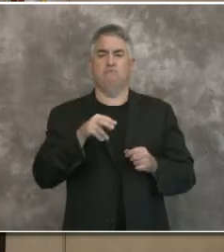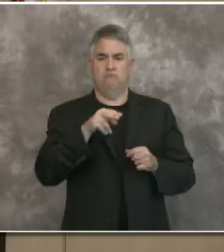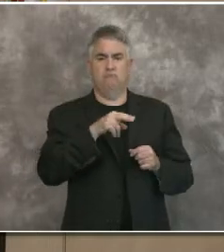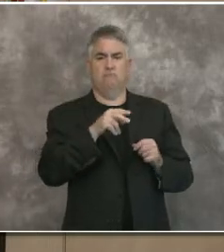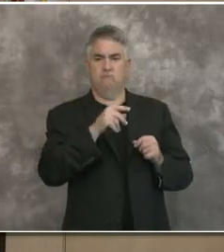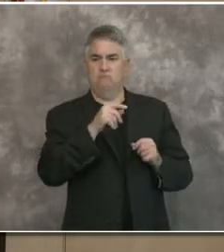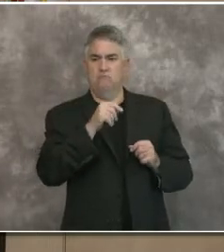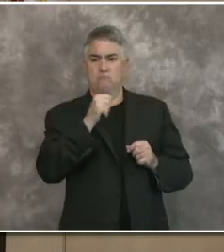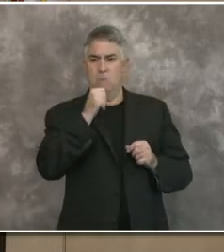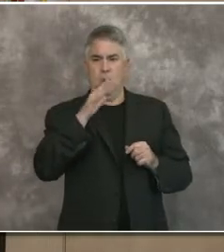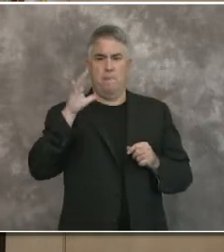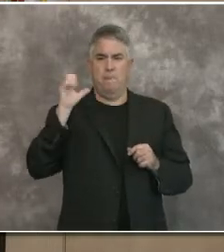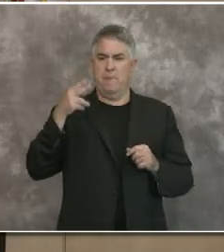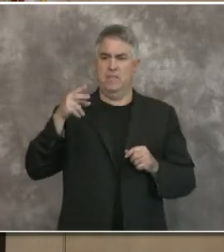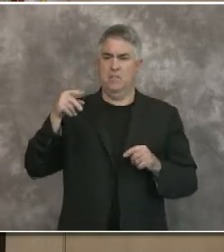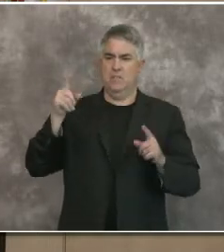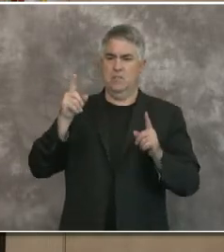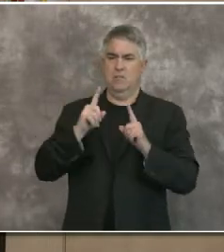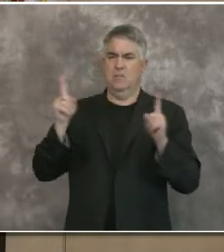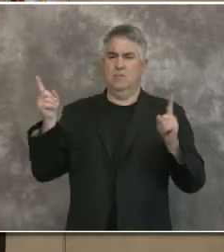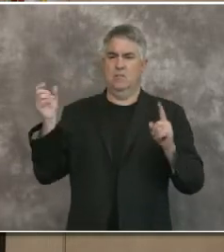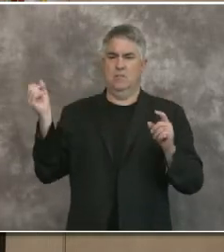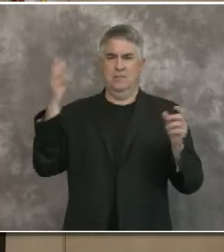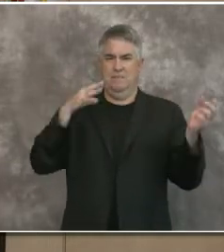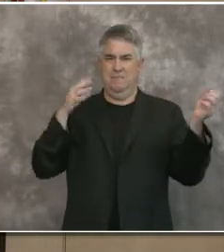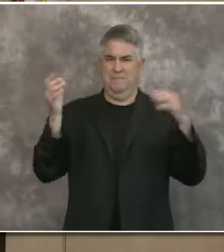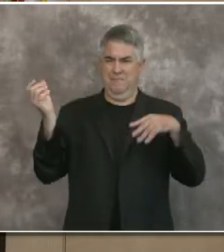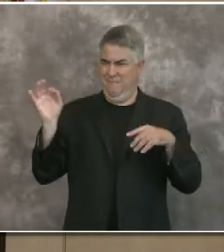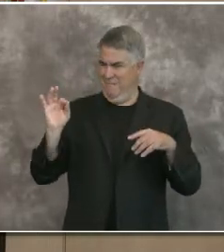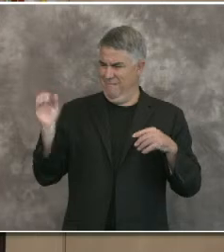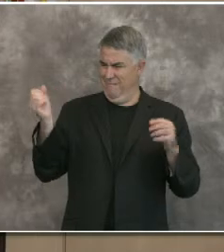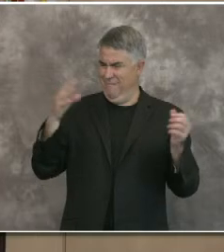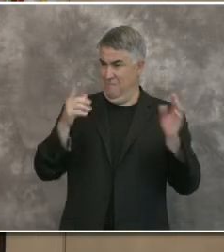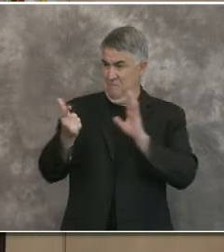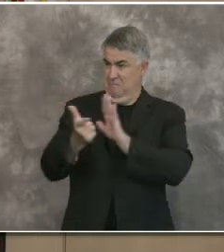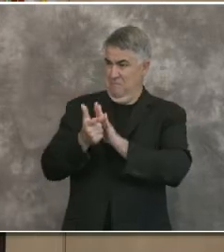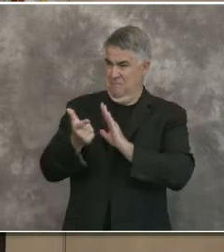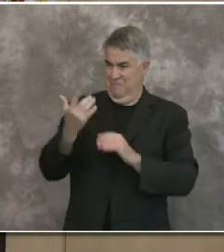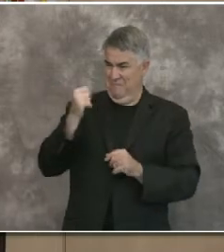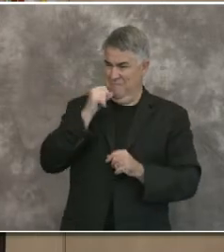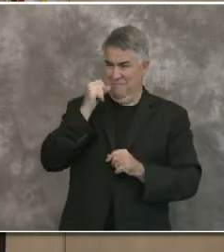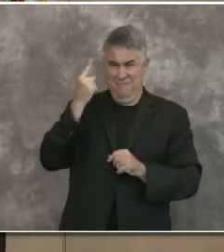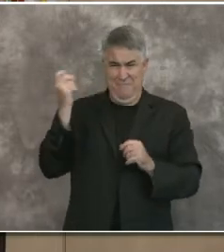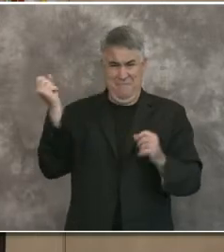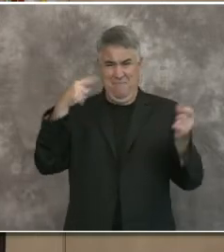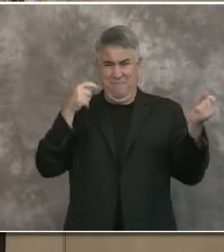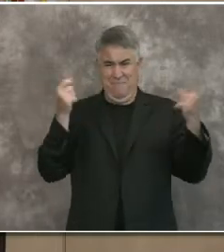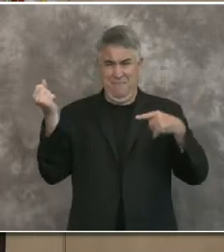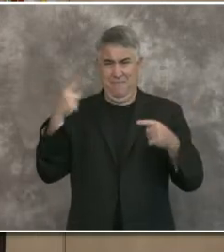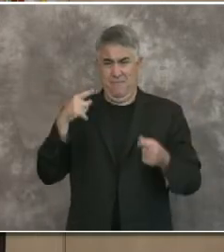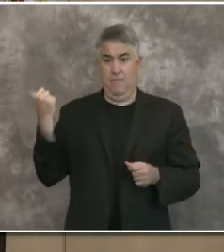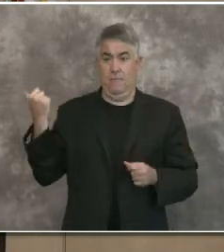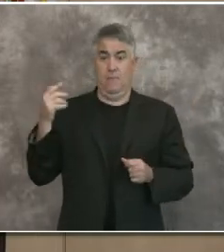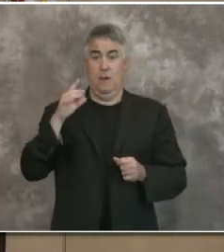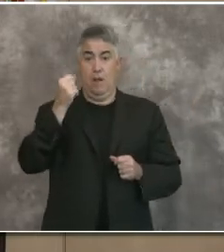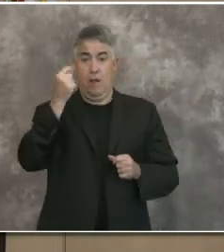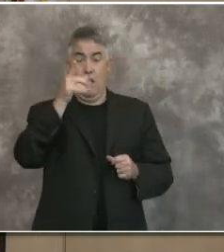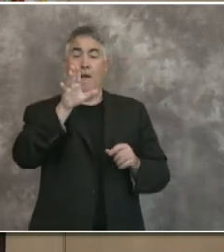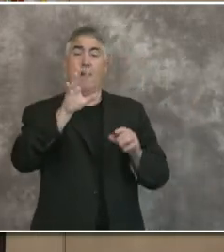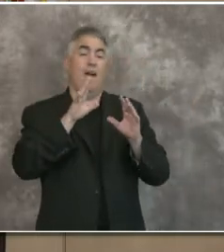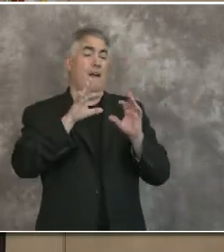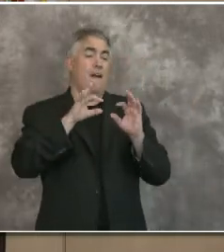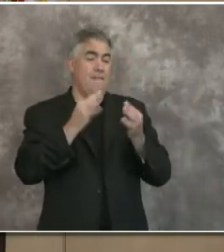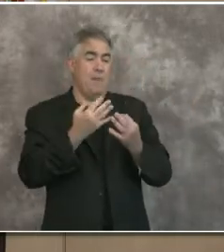of common sense. If you have a household living together, they are sharing the same germs. But if you have them interacting with